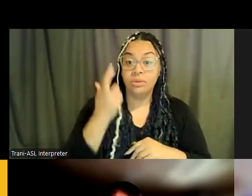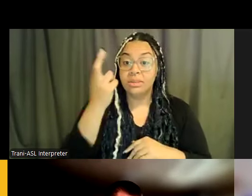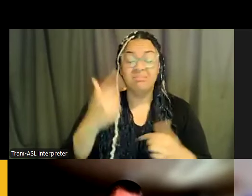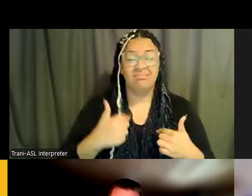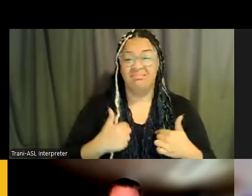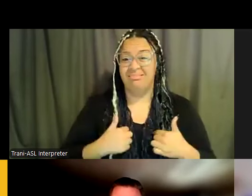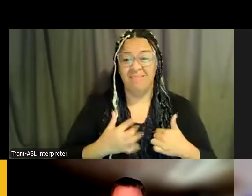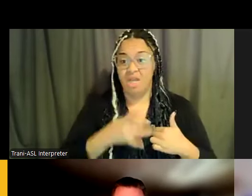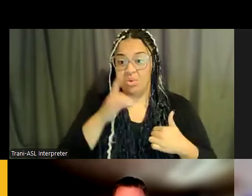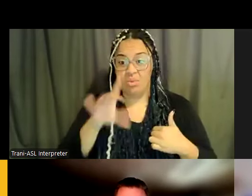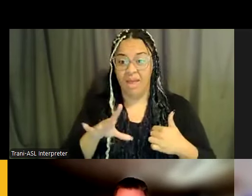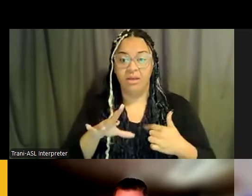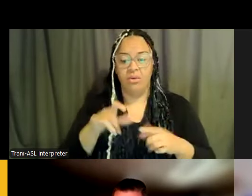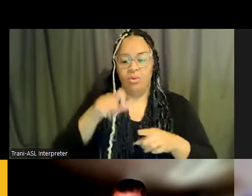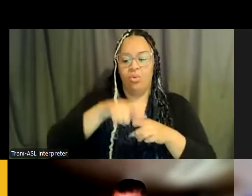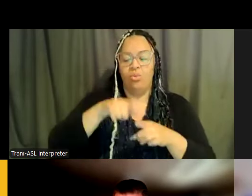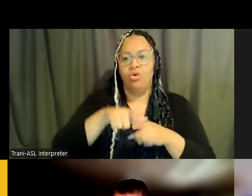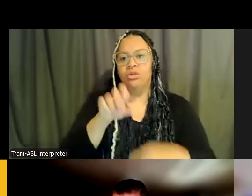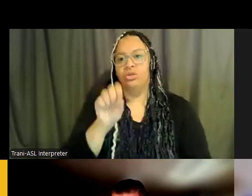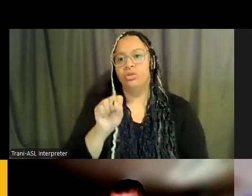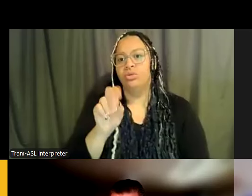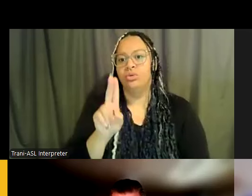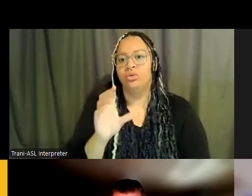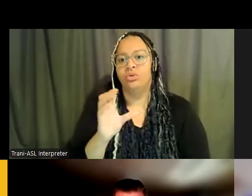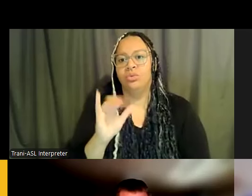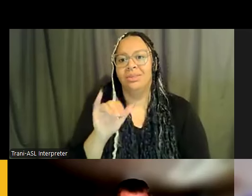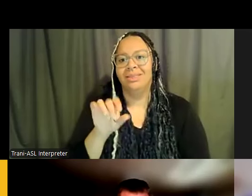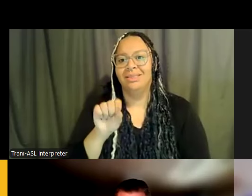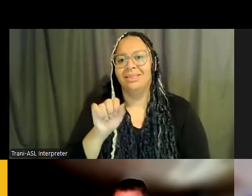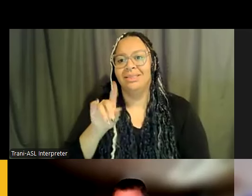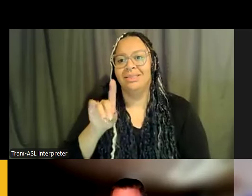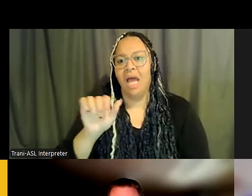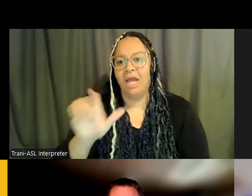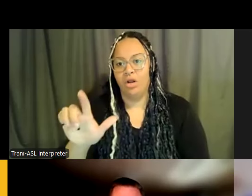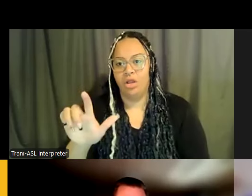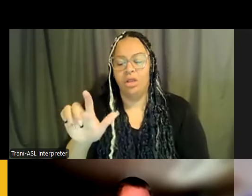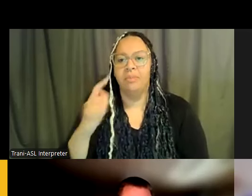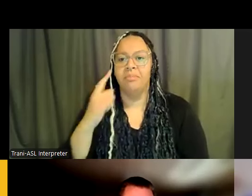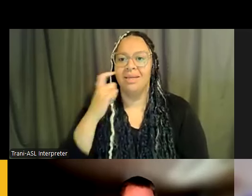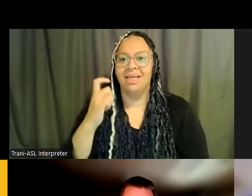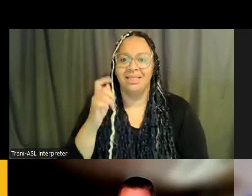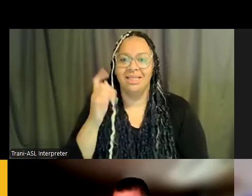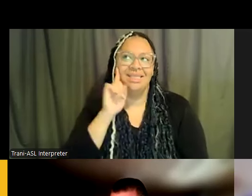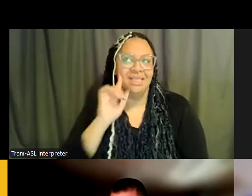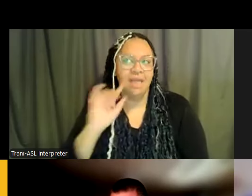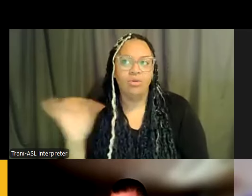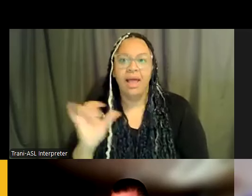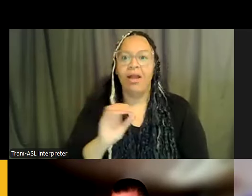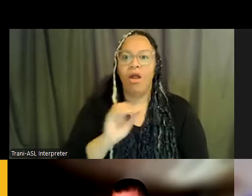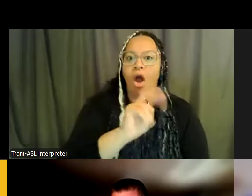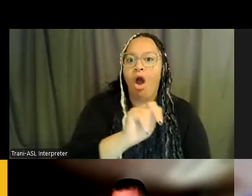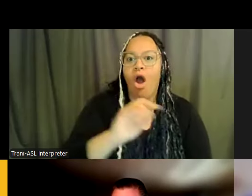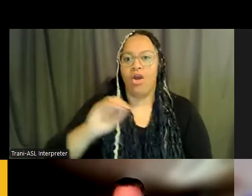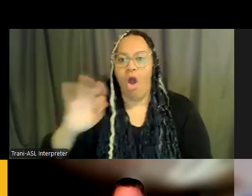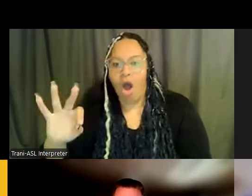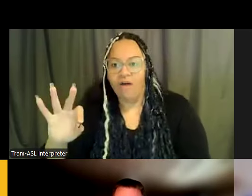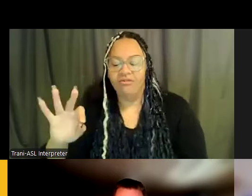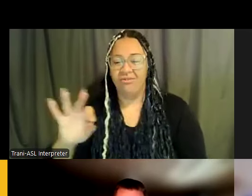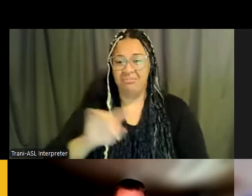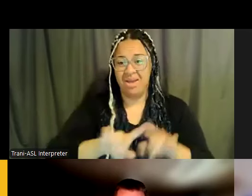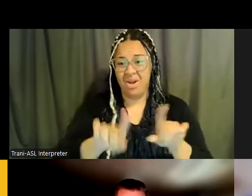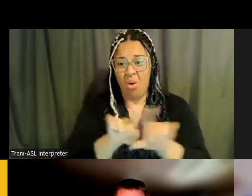word suicidal is simply because of that idea that suicidal sounds on or off. It also kind of